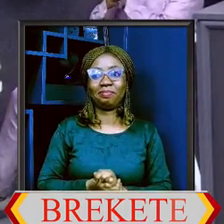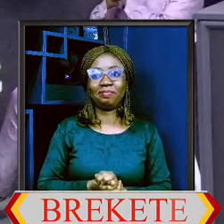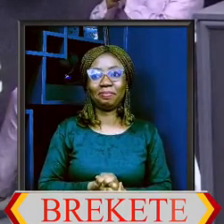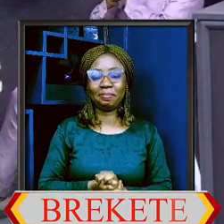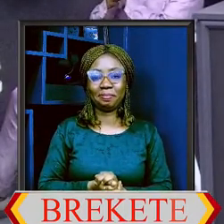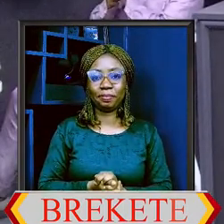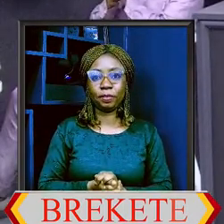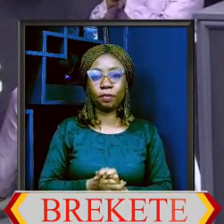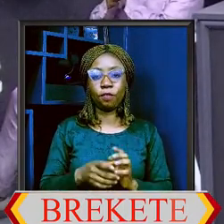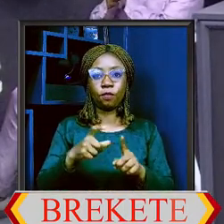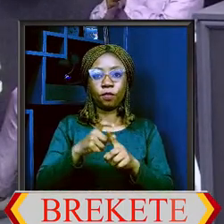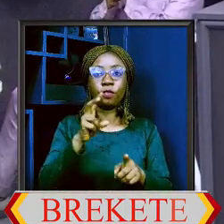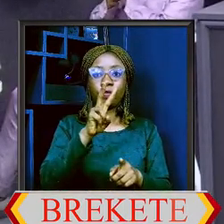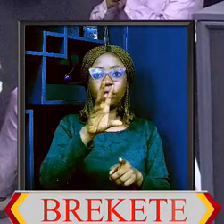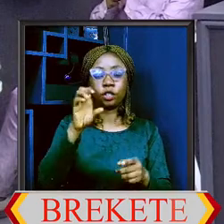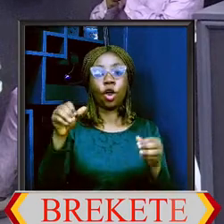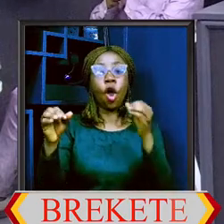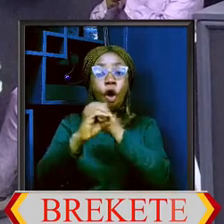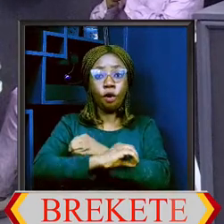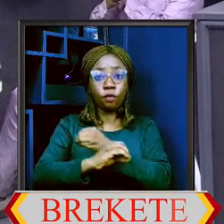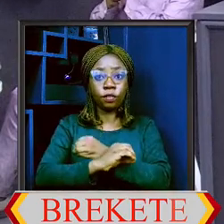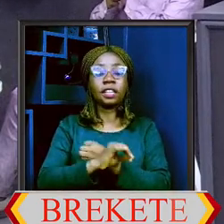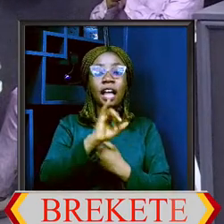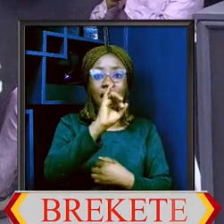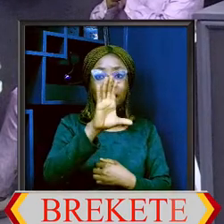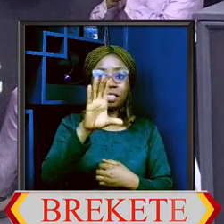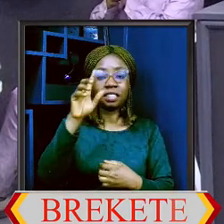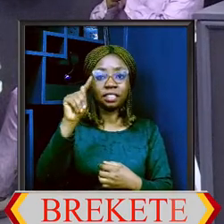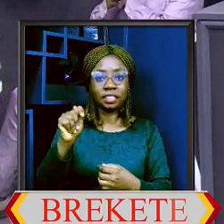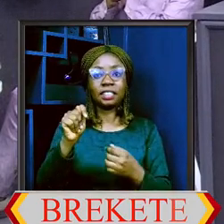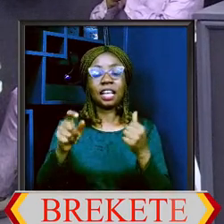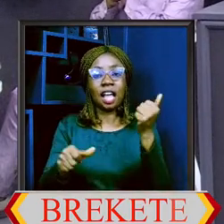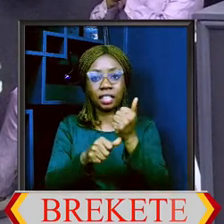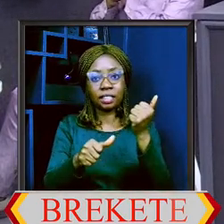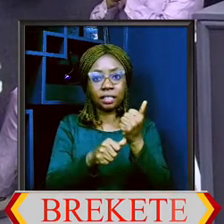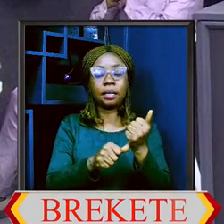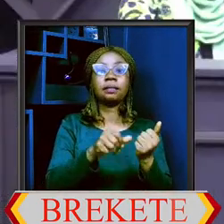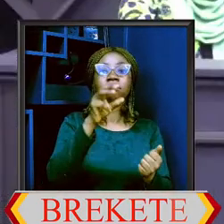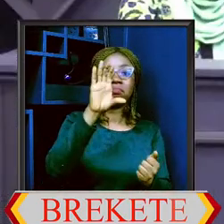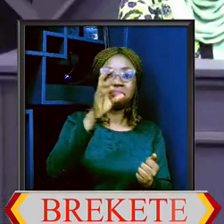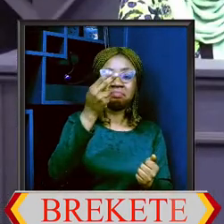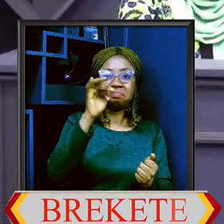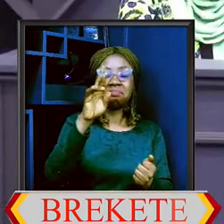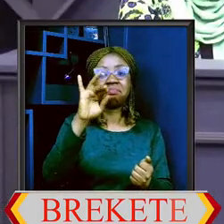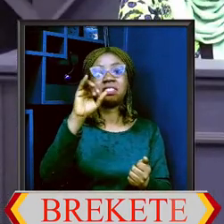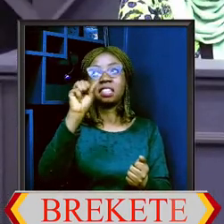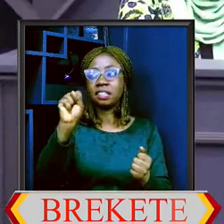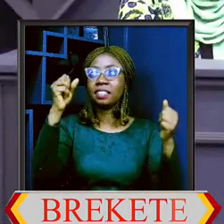Luke from the vice Chancellor's office his ICT assistant Mr Chris